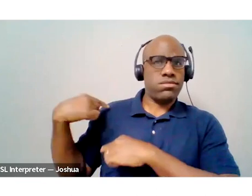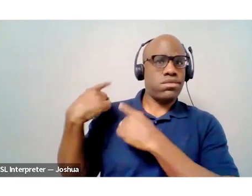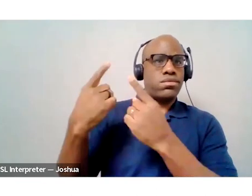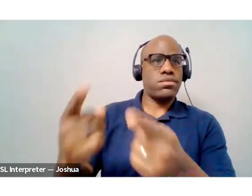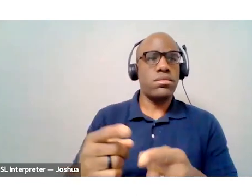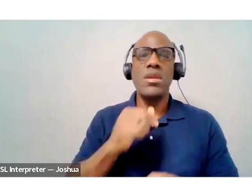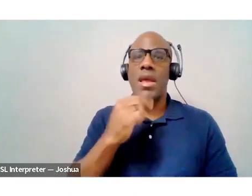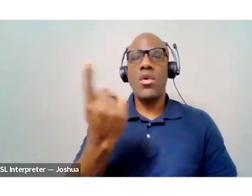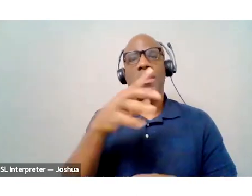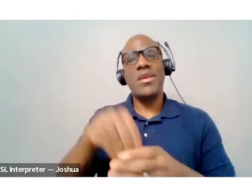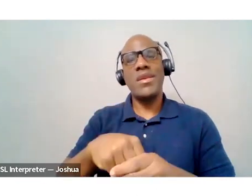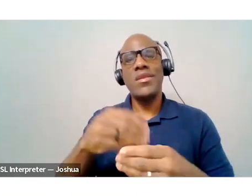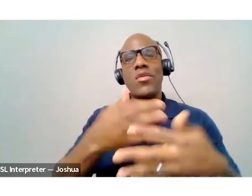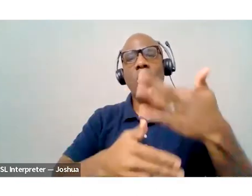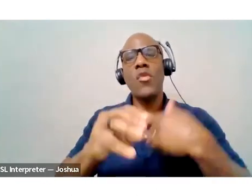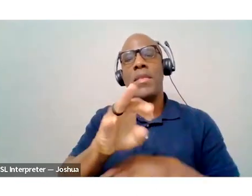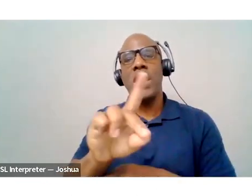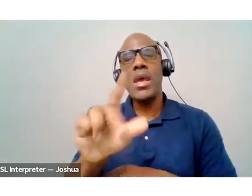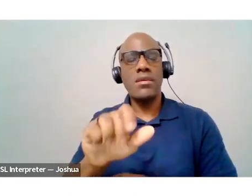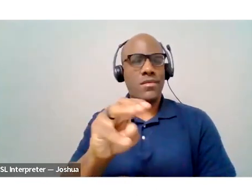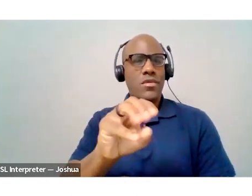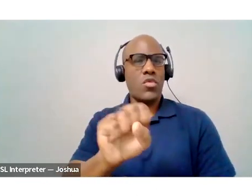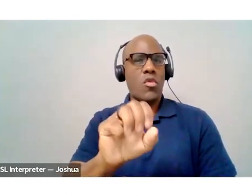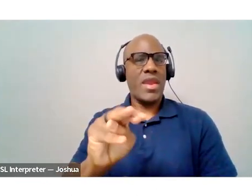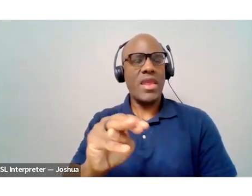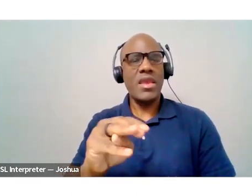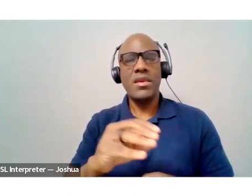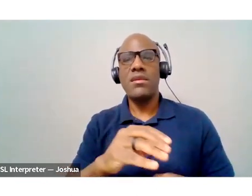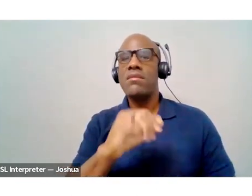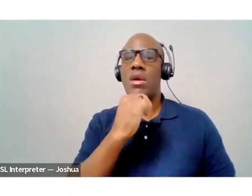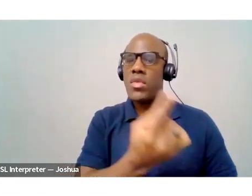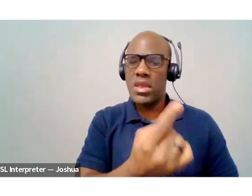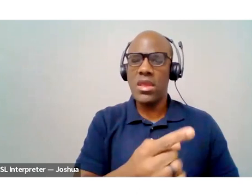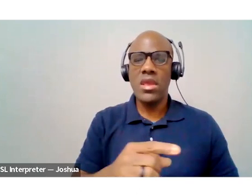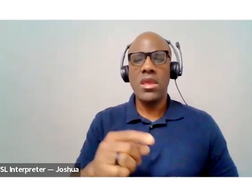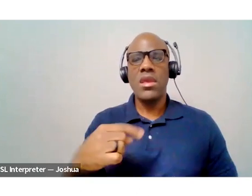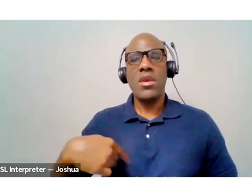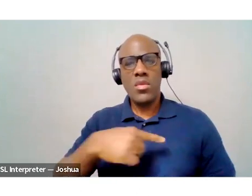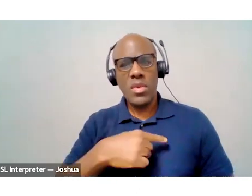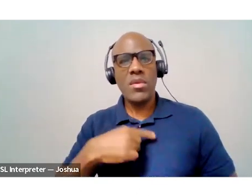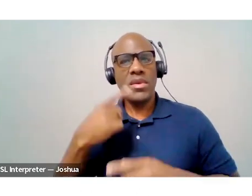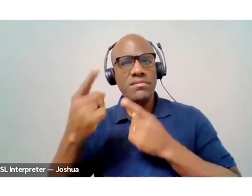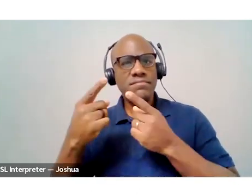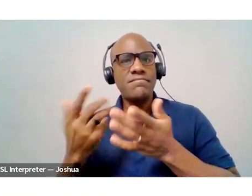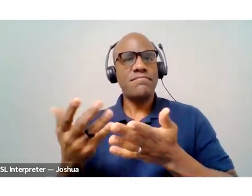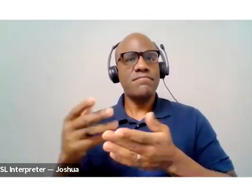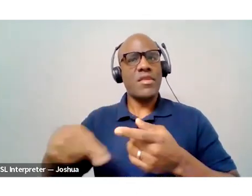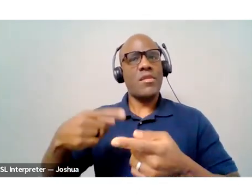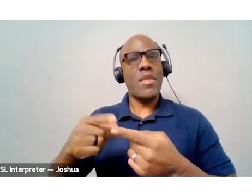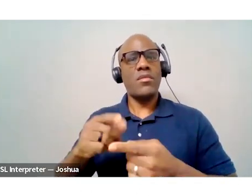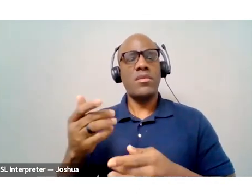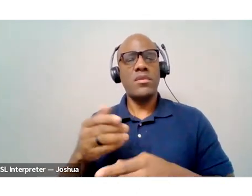about Sufi poets, and again, why it's so important to remember that Ibn Arabi is within the tradition